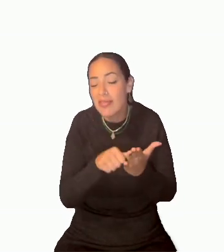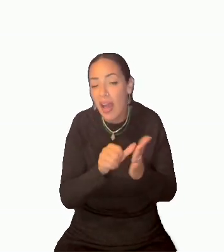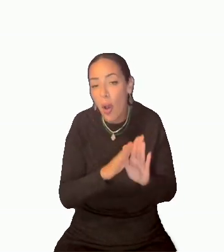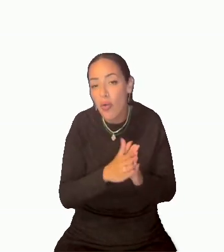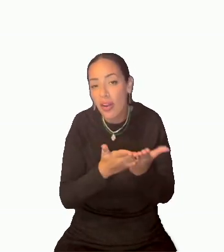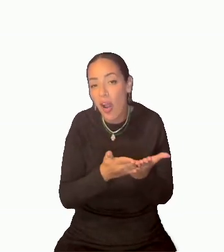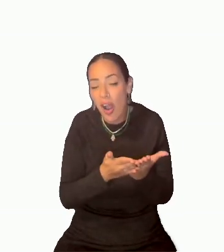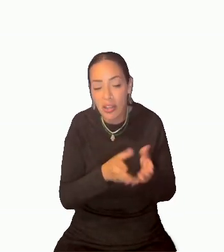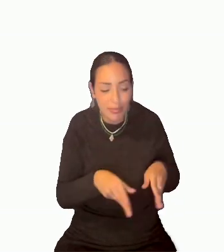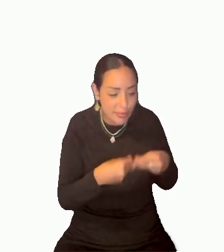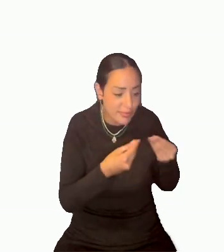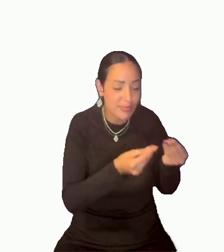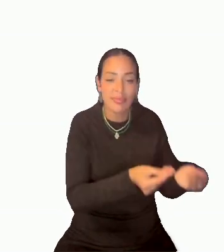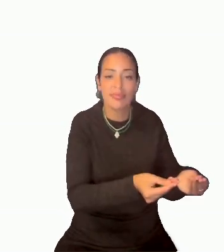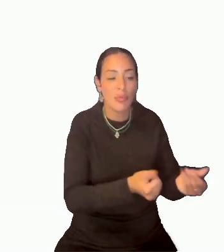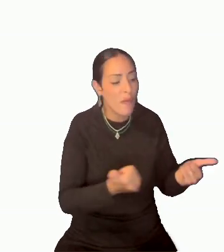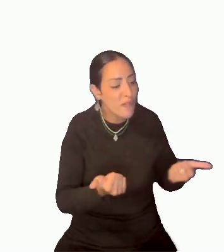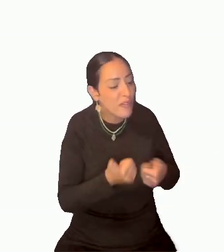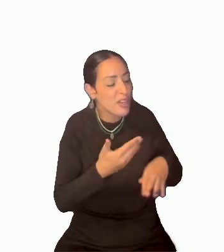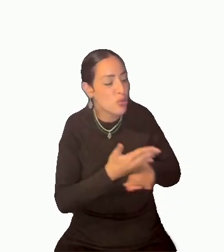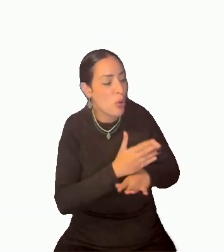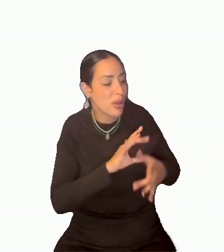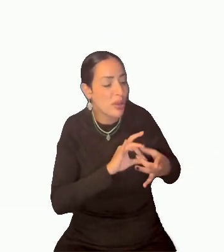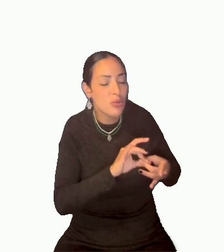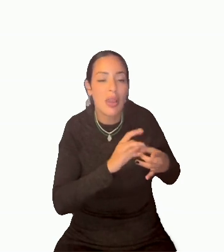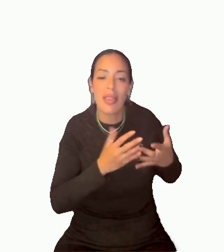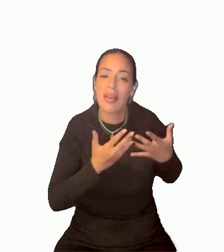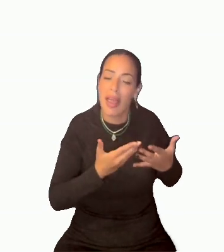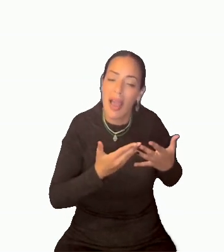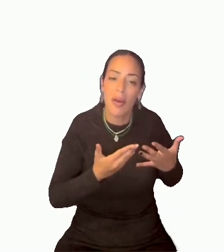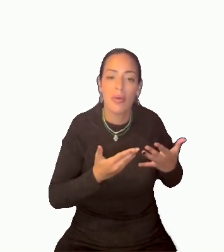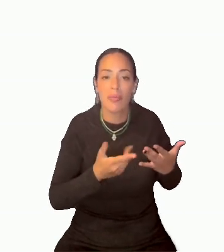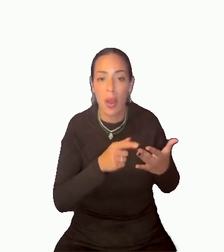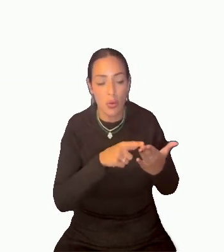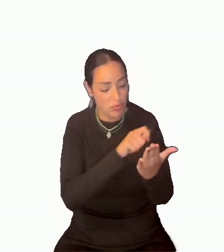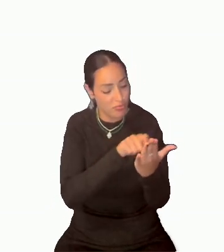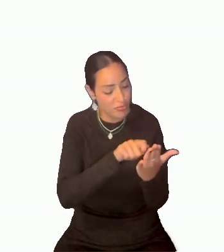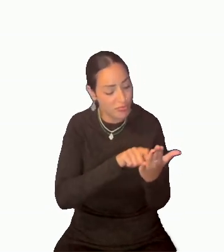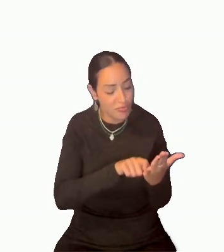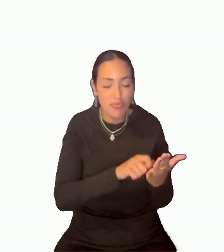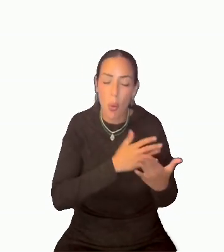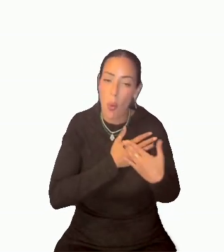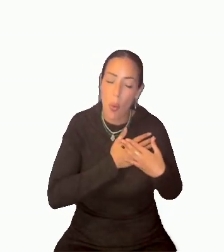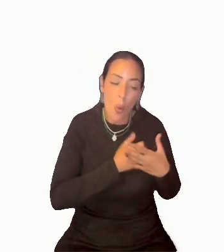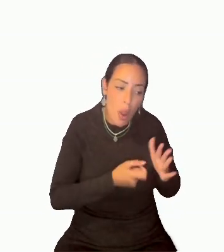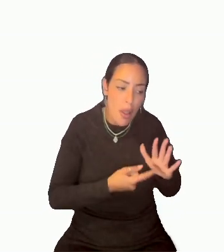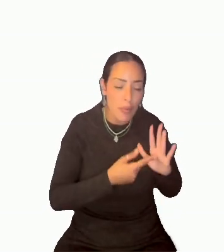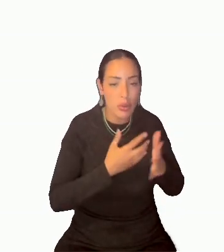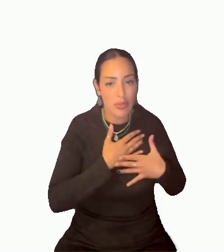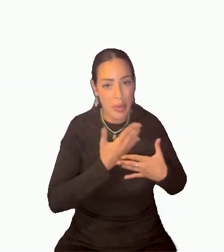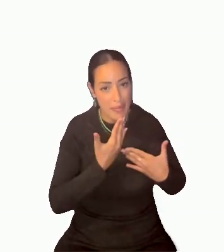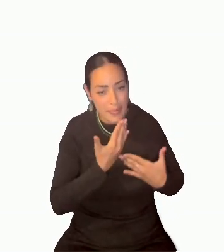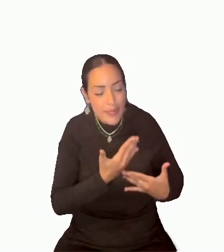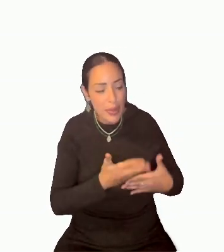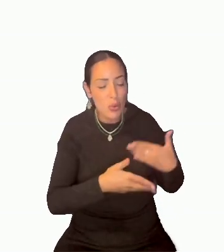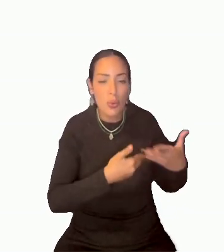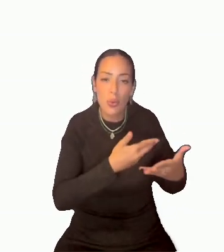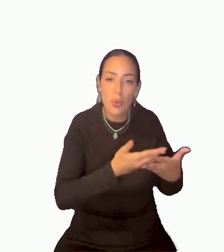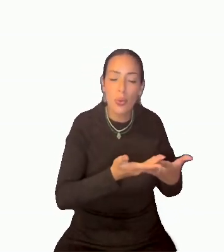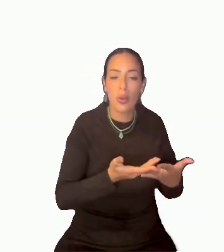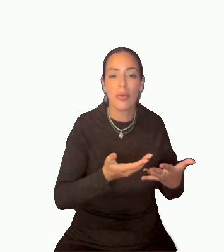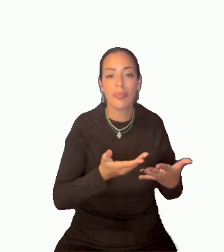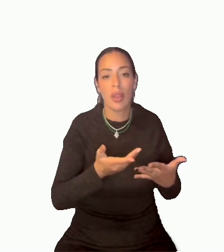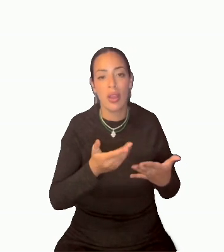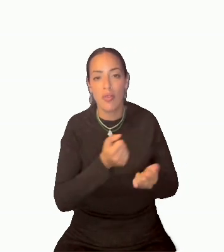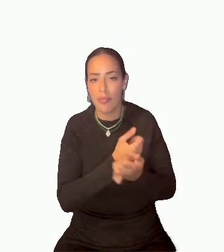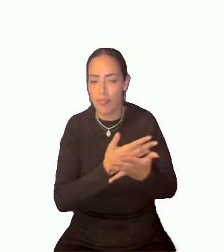useful way of ending the relationship but also reflecting its significance. For many of the research participants, abrupt or